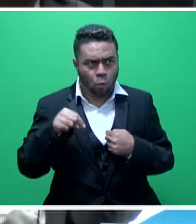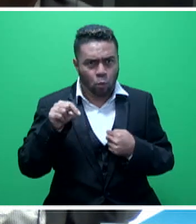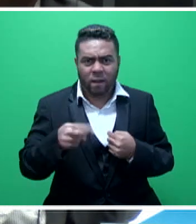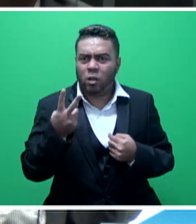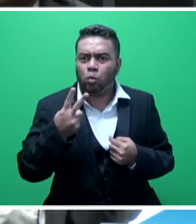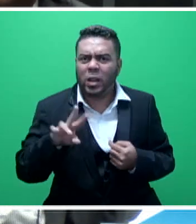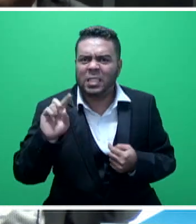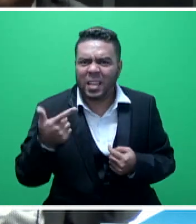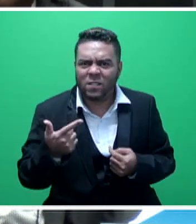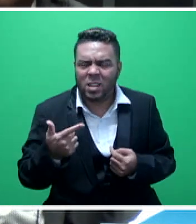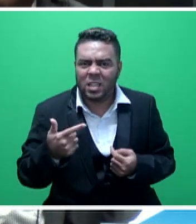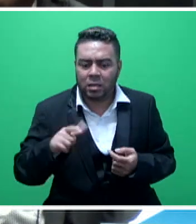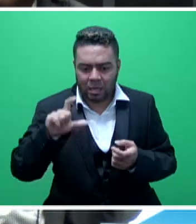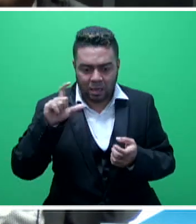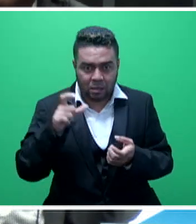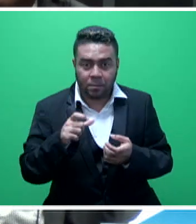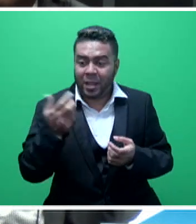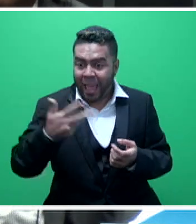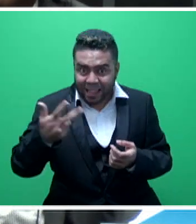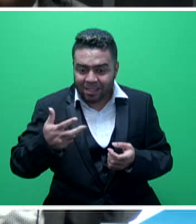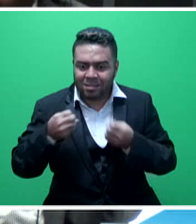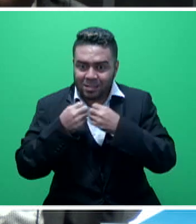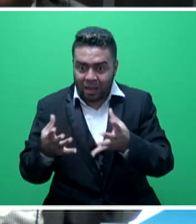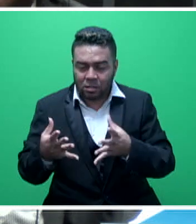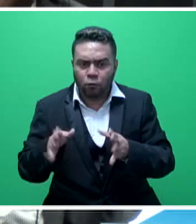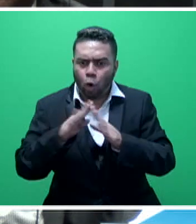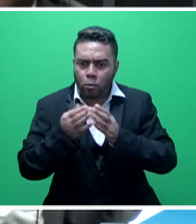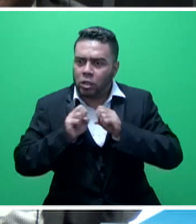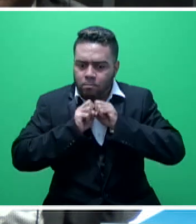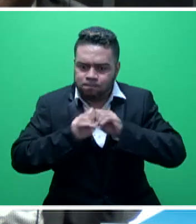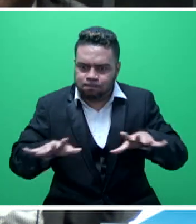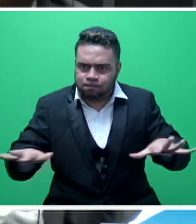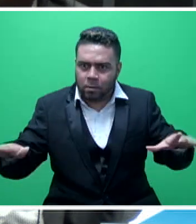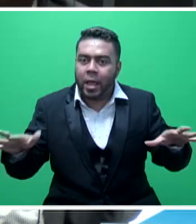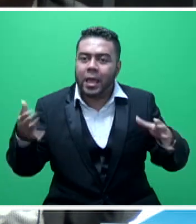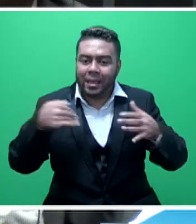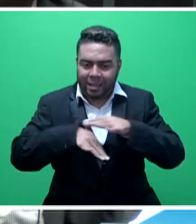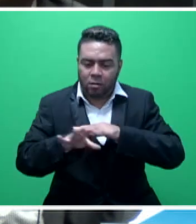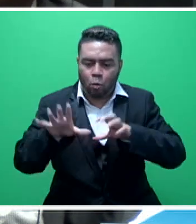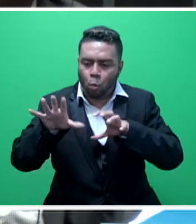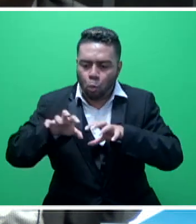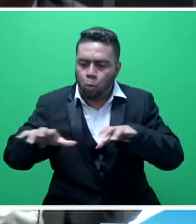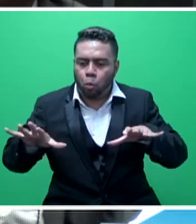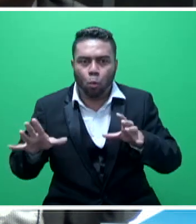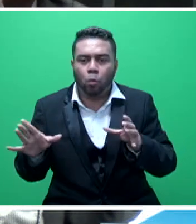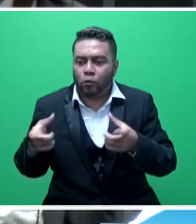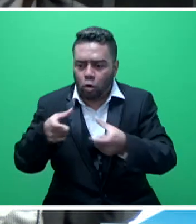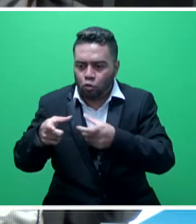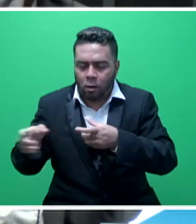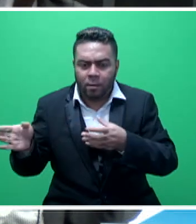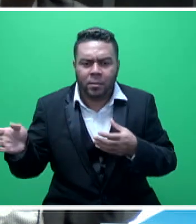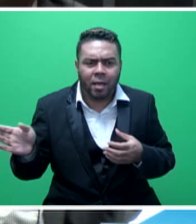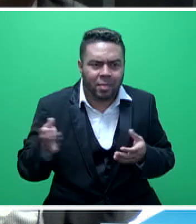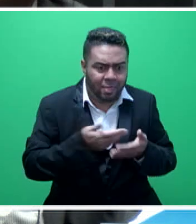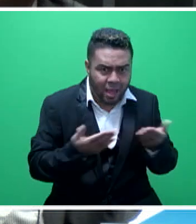cases initially with community transmission within these clusters, and then we've had 9